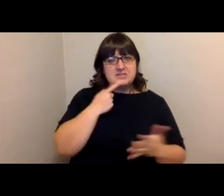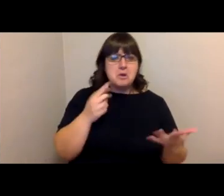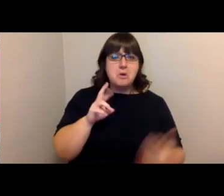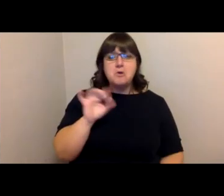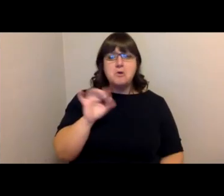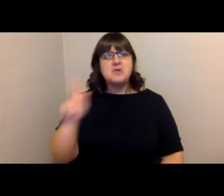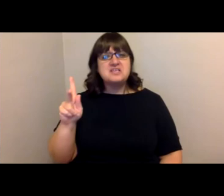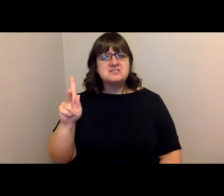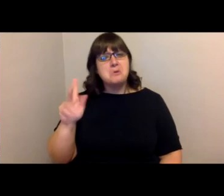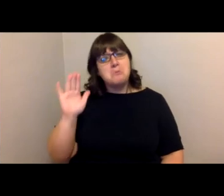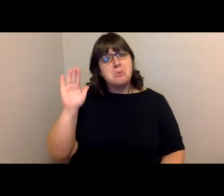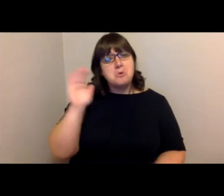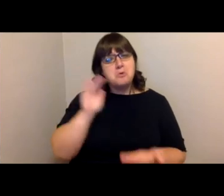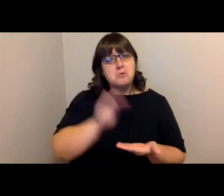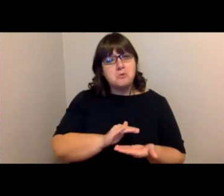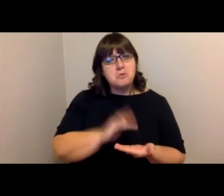people that